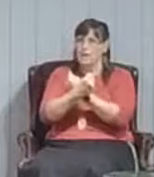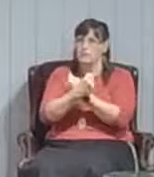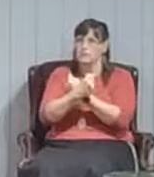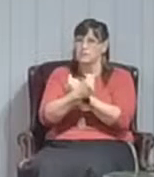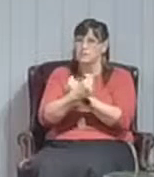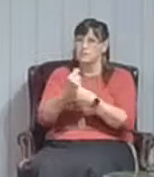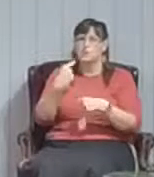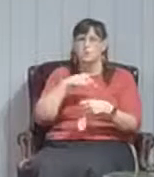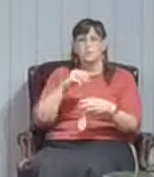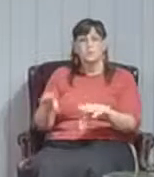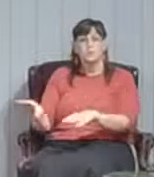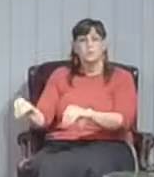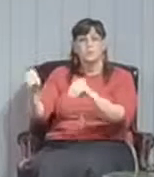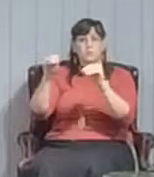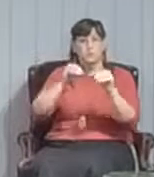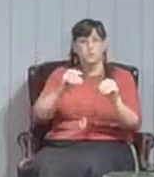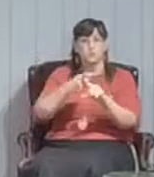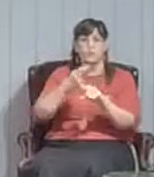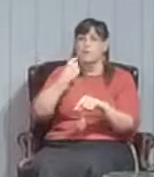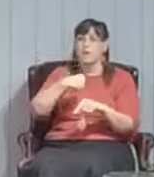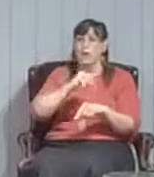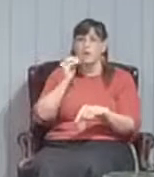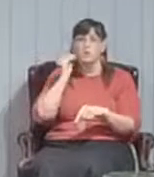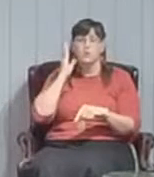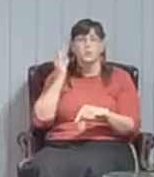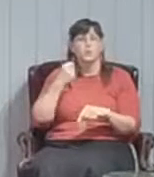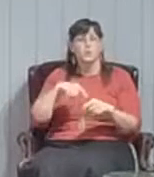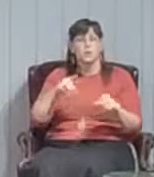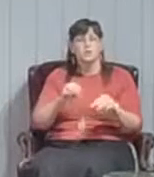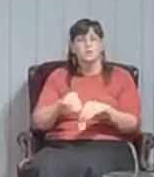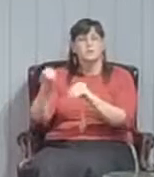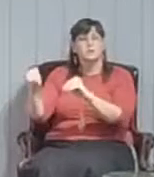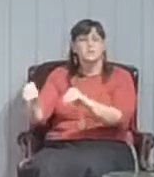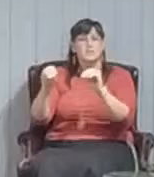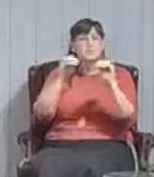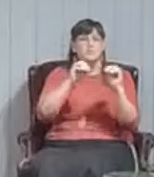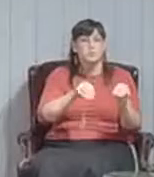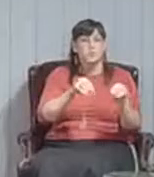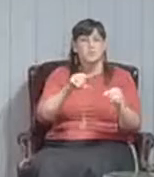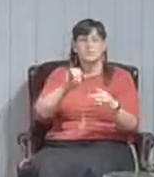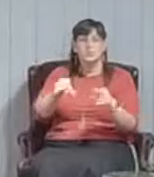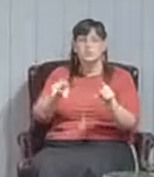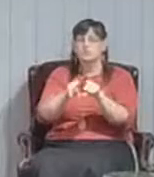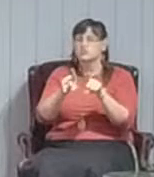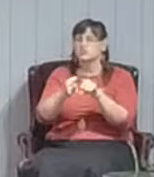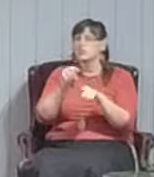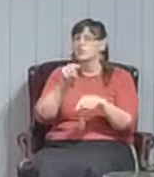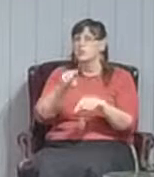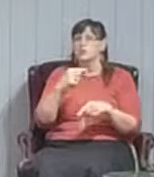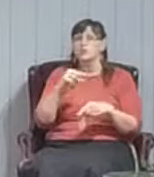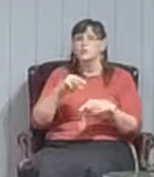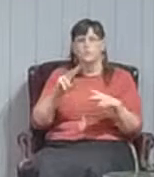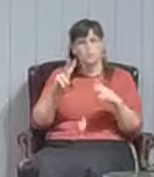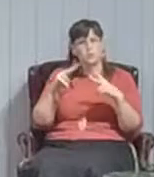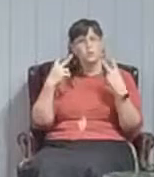from our home. We're displaced just like you're displaced. We're very